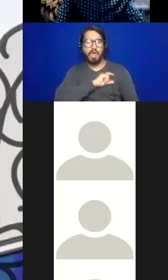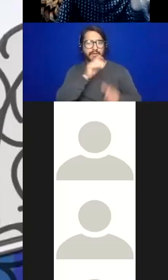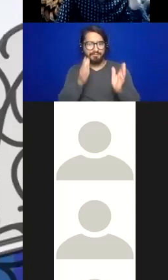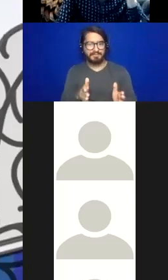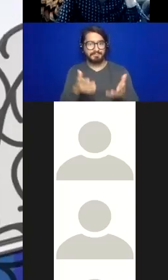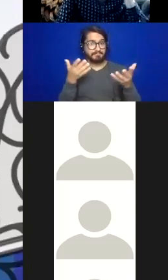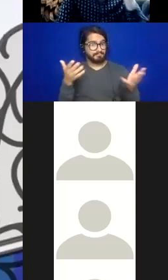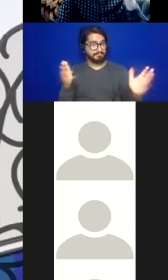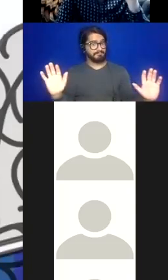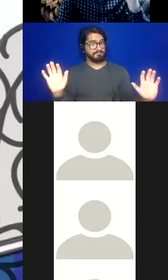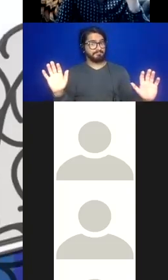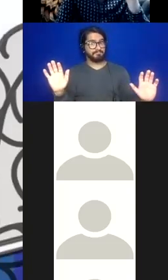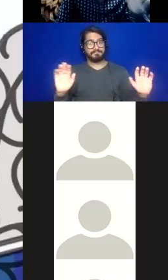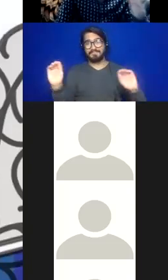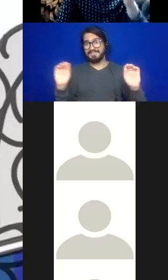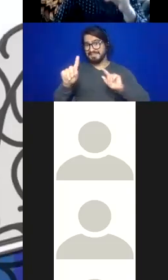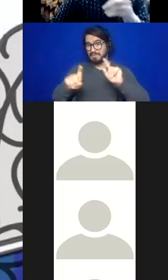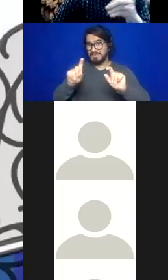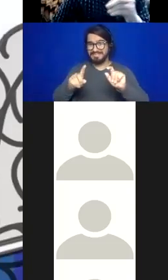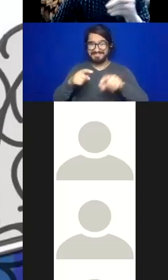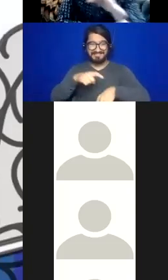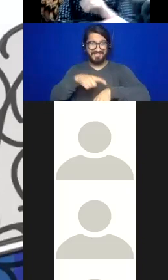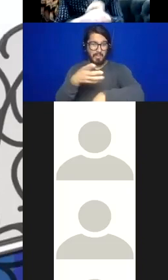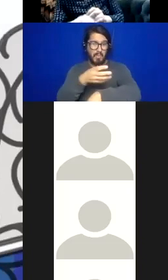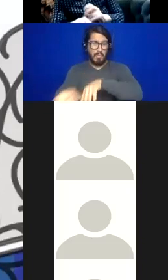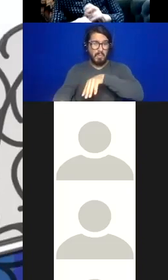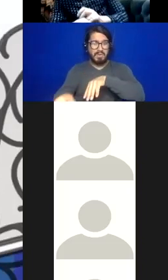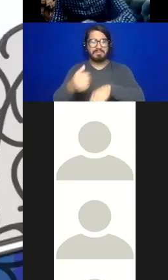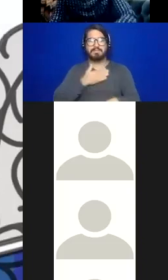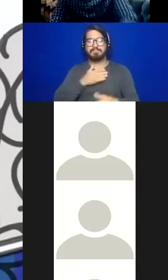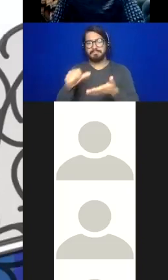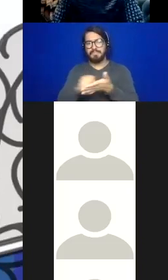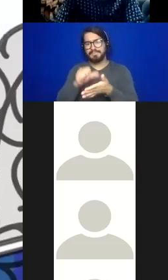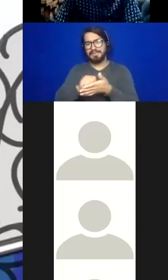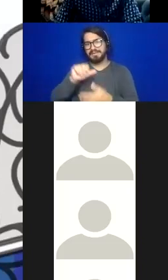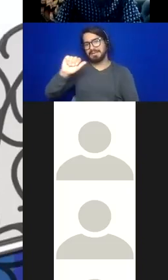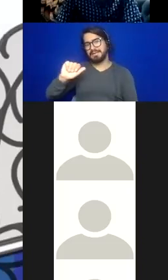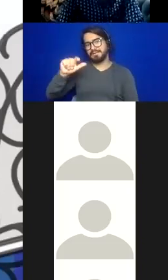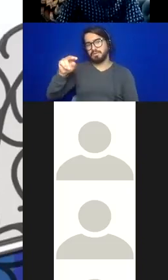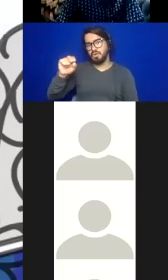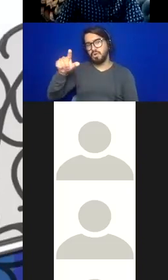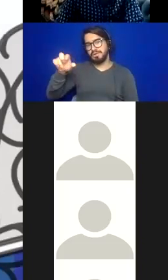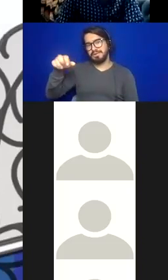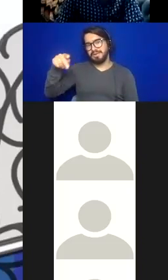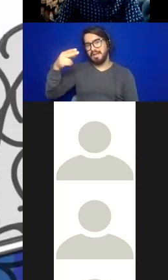Okay, I don't think we have time for questions. My website is anolihelper.com.